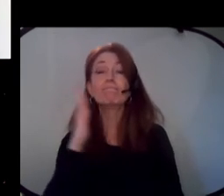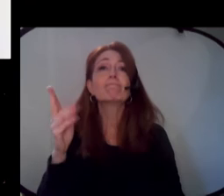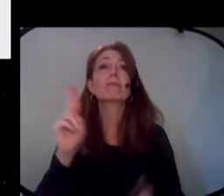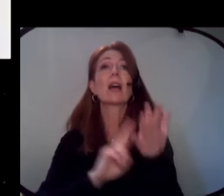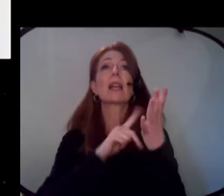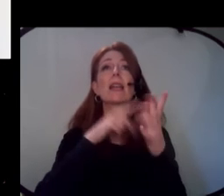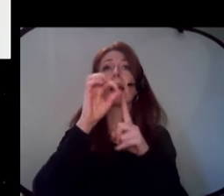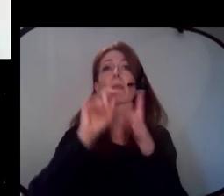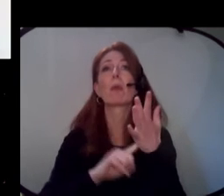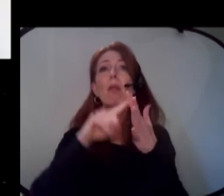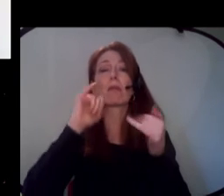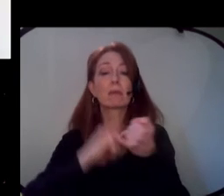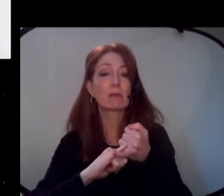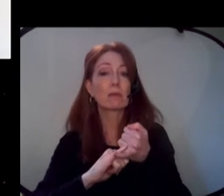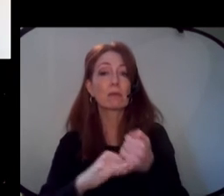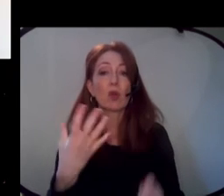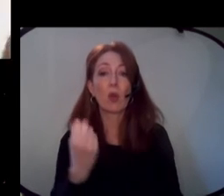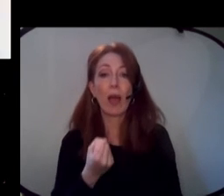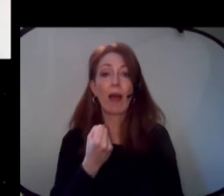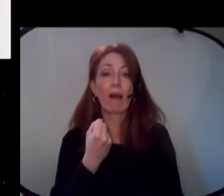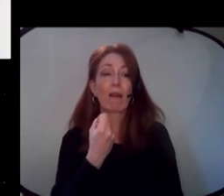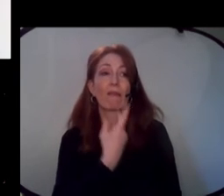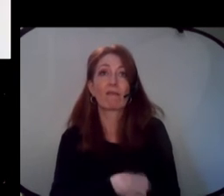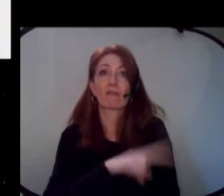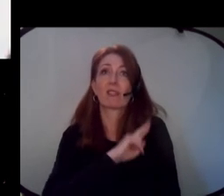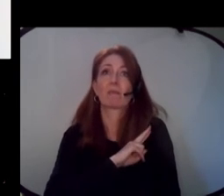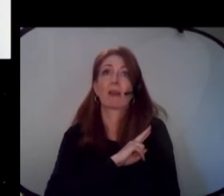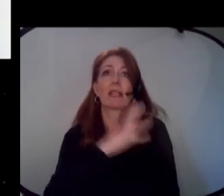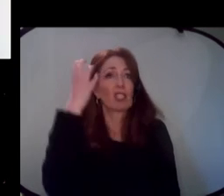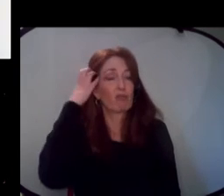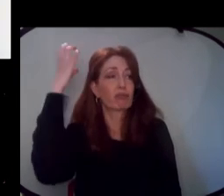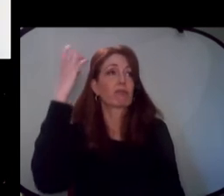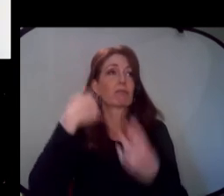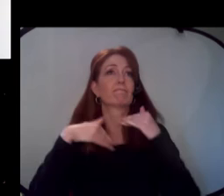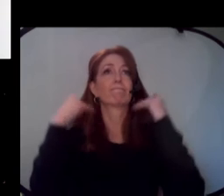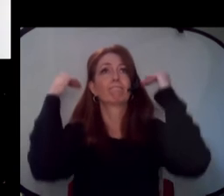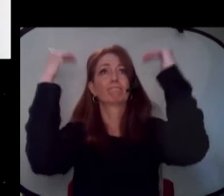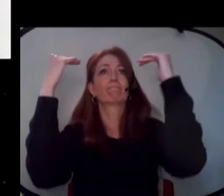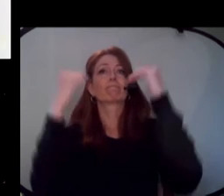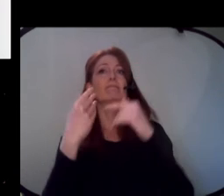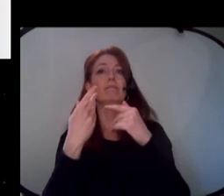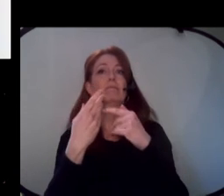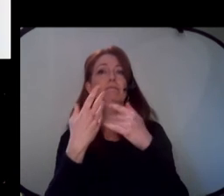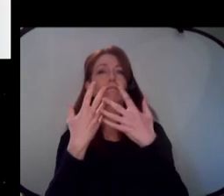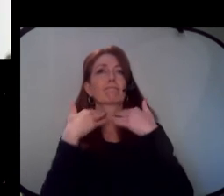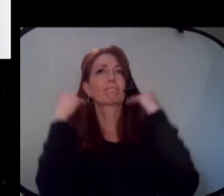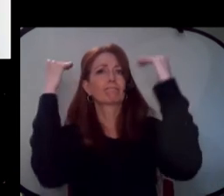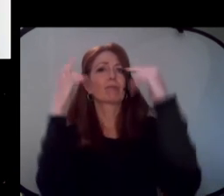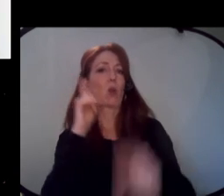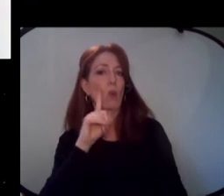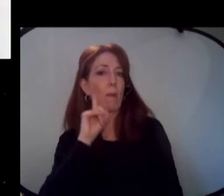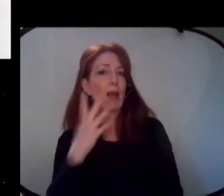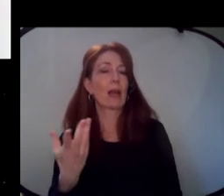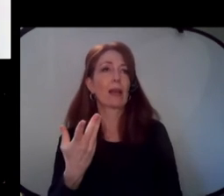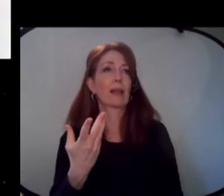got a viceroy, you have the Spanish nobility, you have Spanish noble women there, very present, very much in a